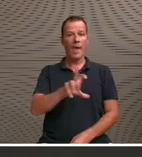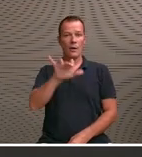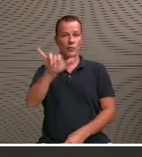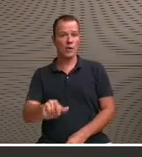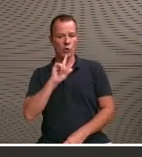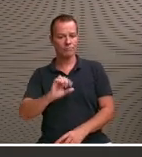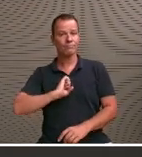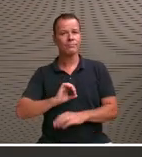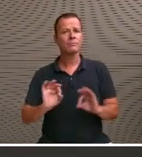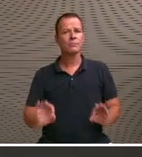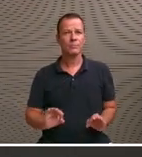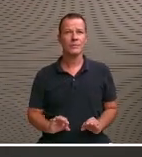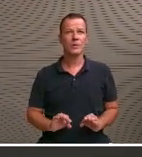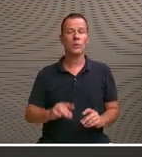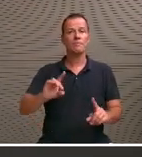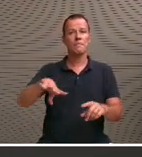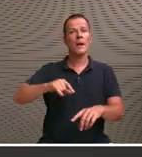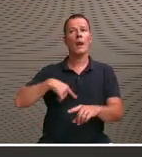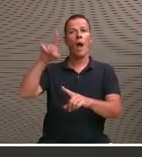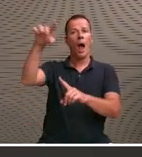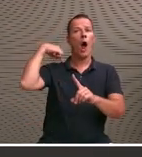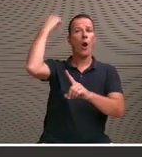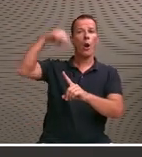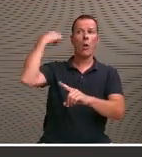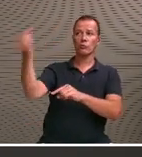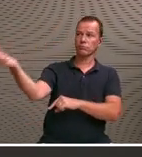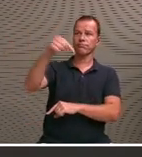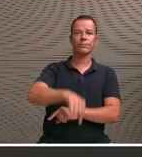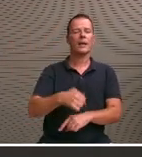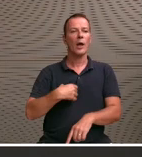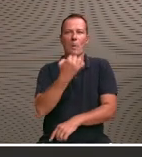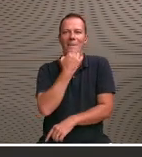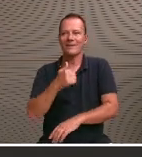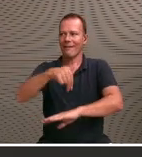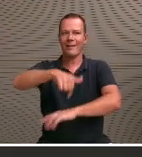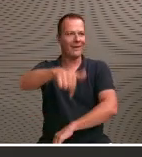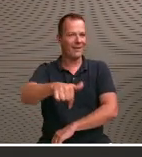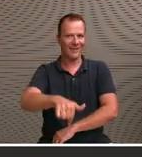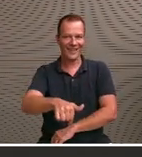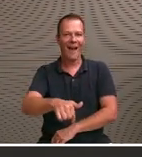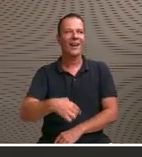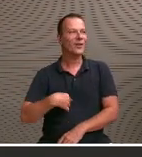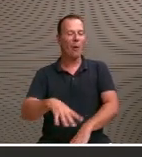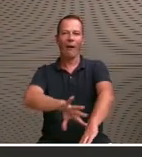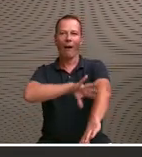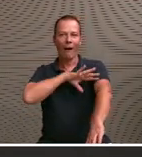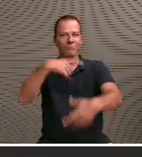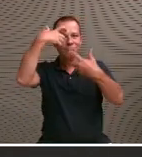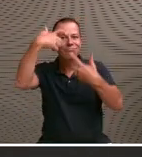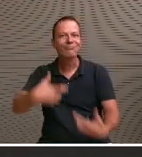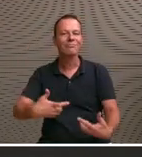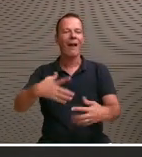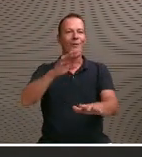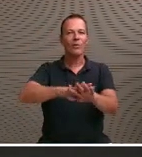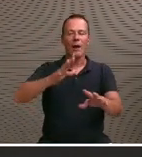globally. I'm from London, and it's a real pleasure to be here today. I'm really excited by the conversations that we're having, and I hope to contribute with the